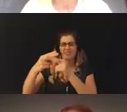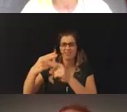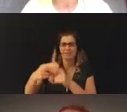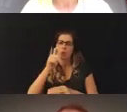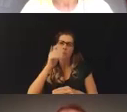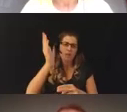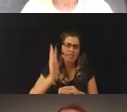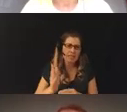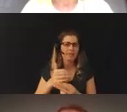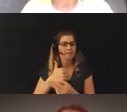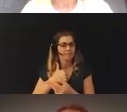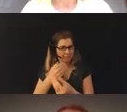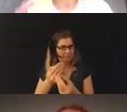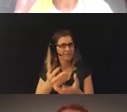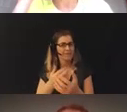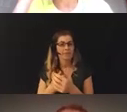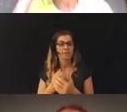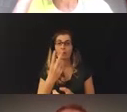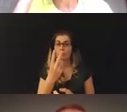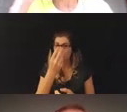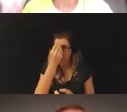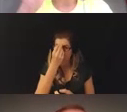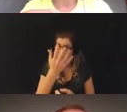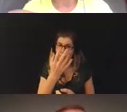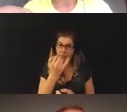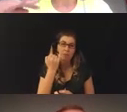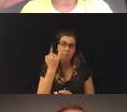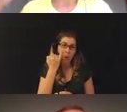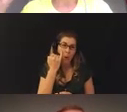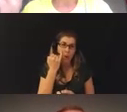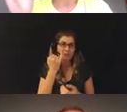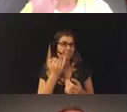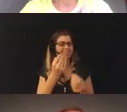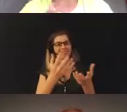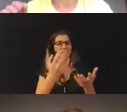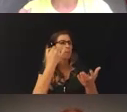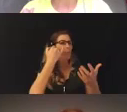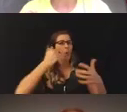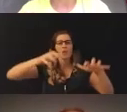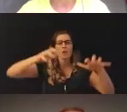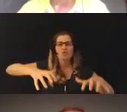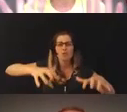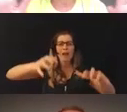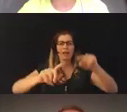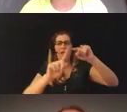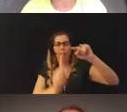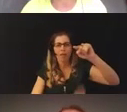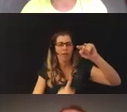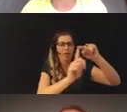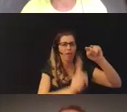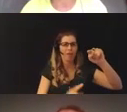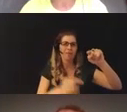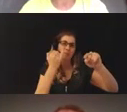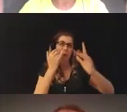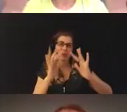moment. Two quick notes, in case there is weather moving in or there's internet difficulties and for some reason we get